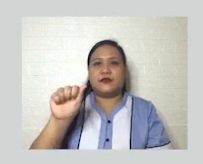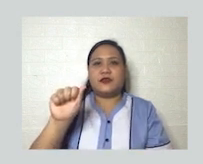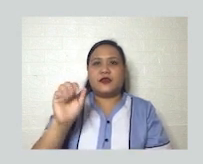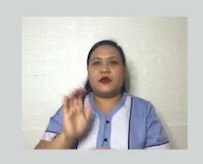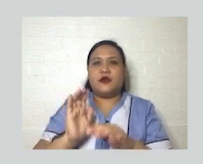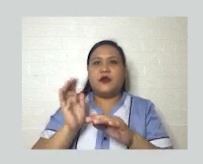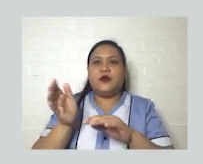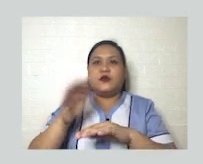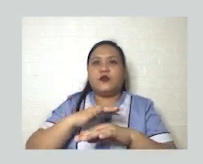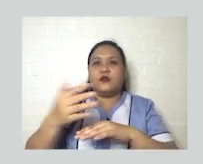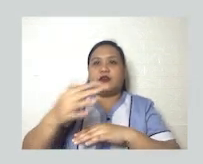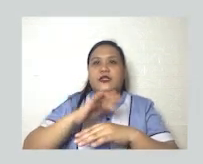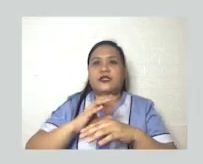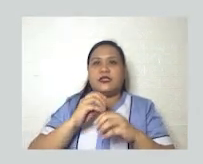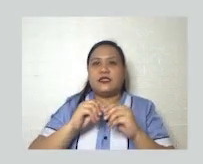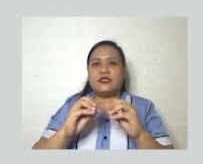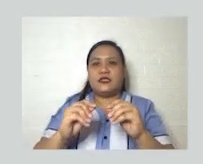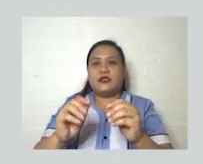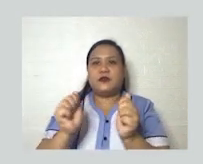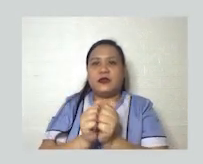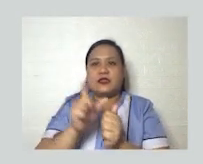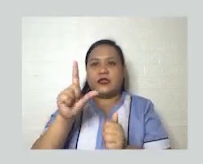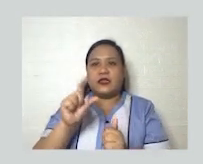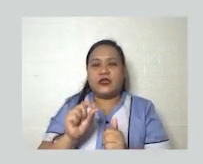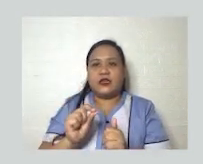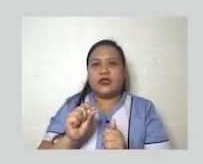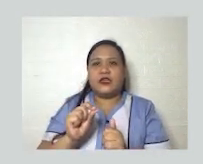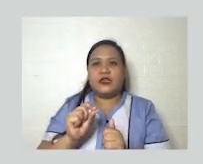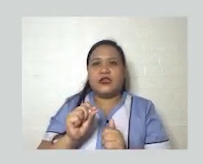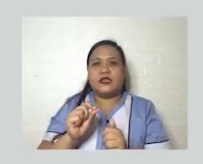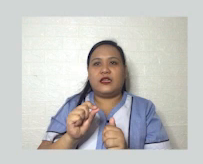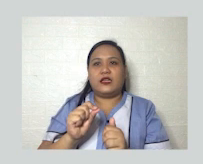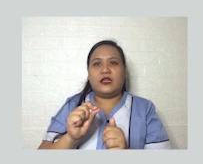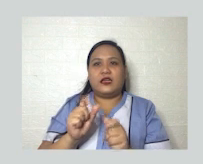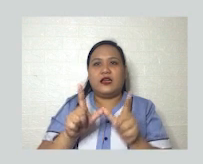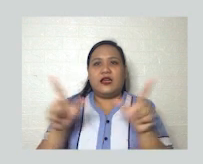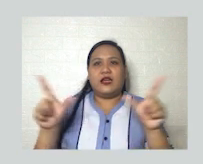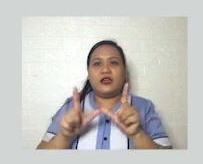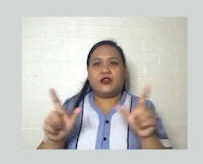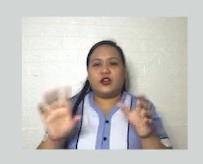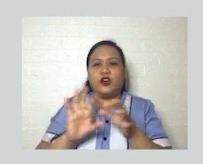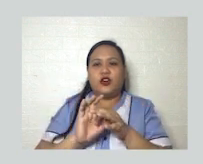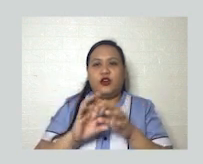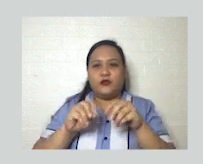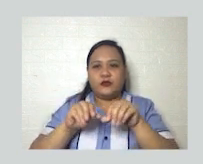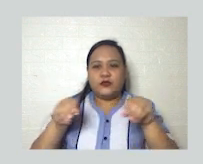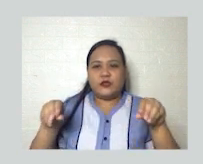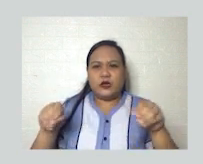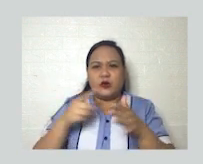A, cover the seeds with thin layer of fine soil.